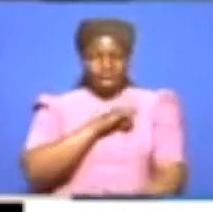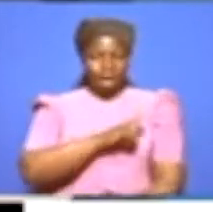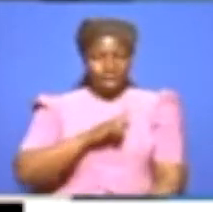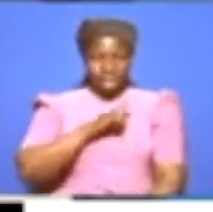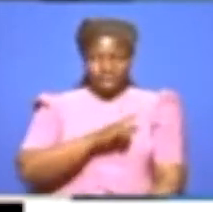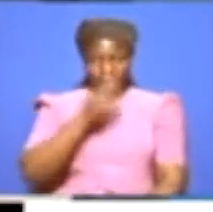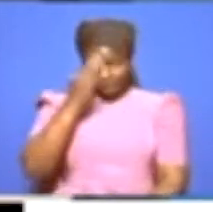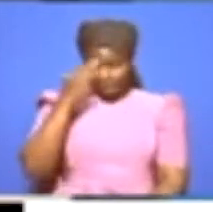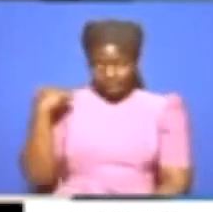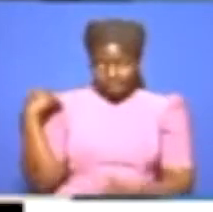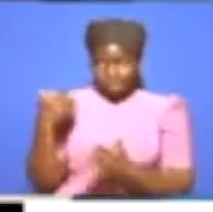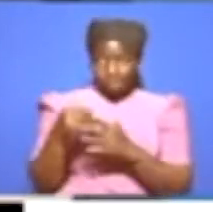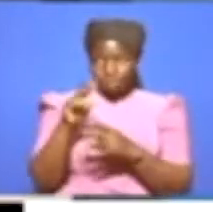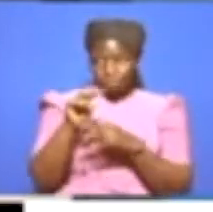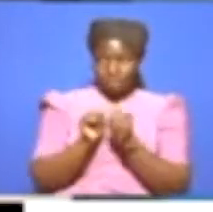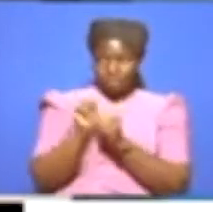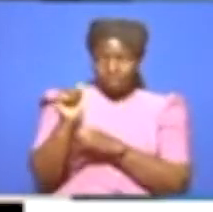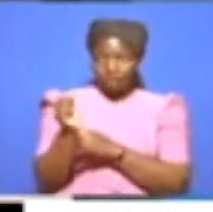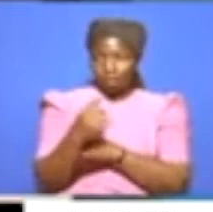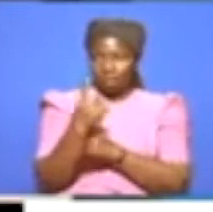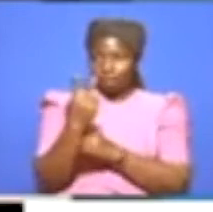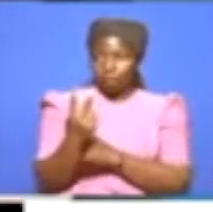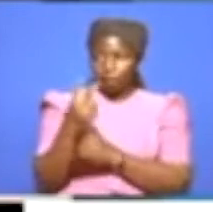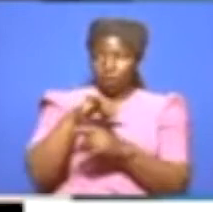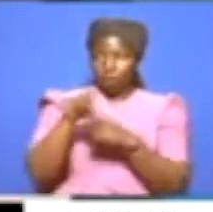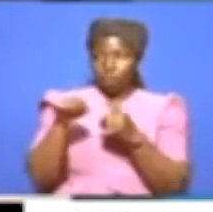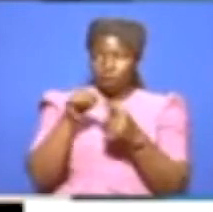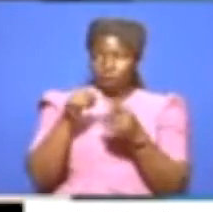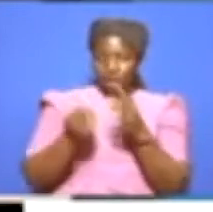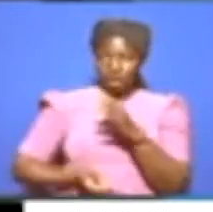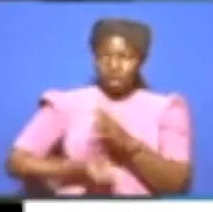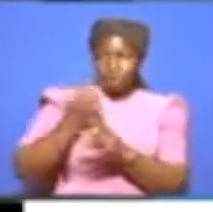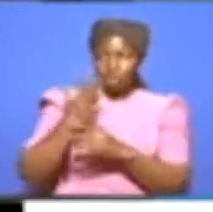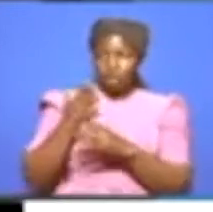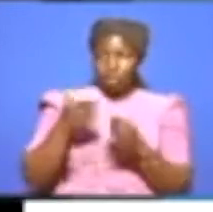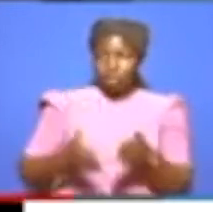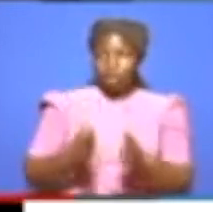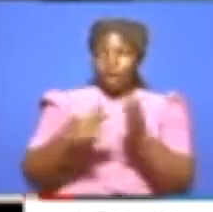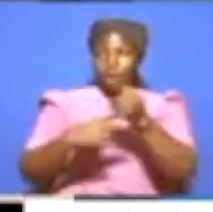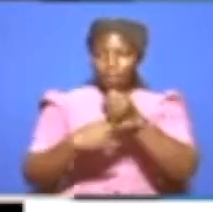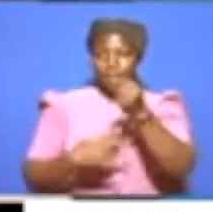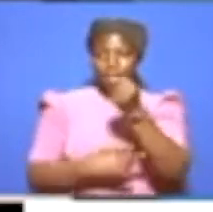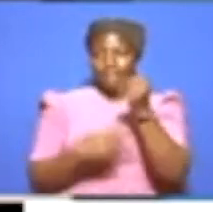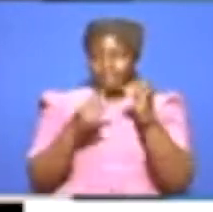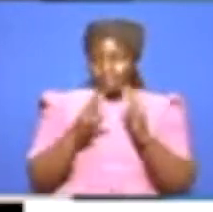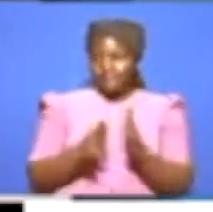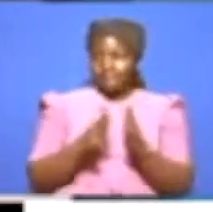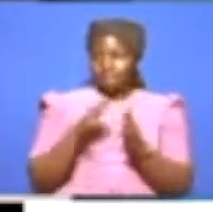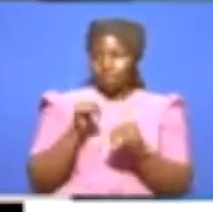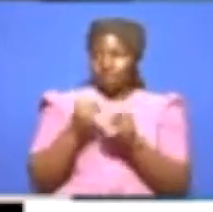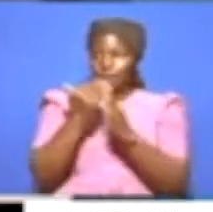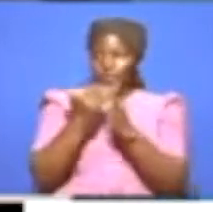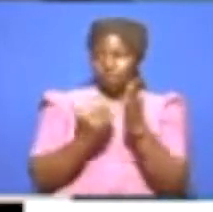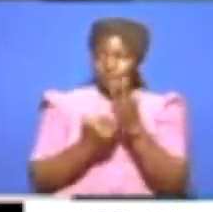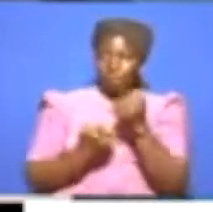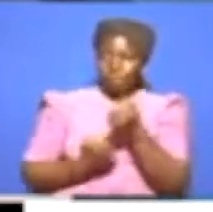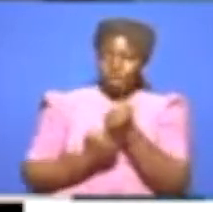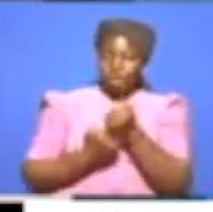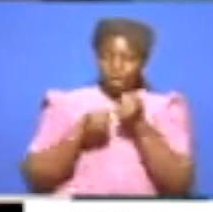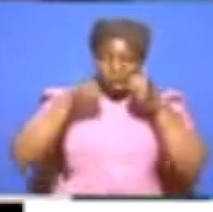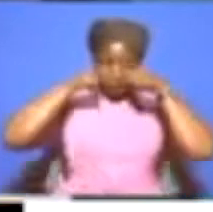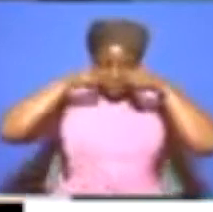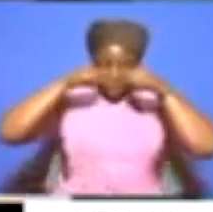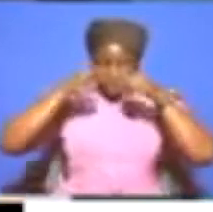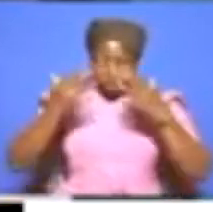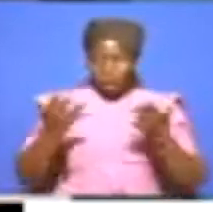in February, when we launched Web Rangers, which is a program that is supported by Google, where youth become the